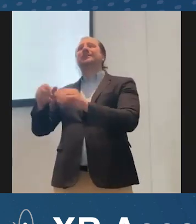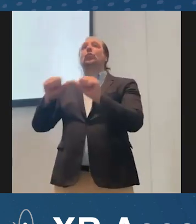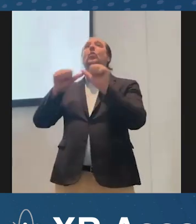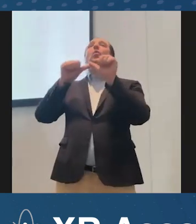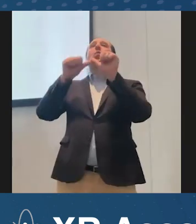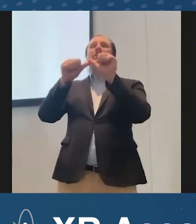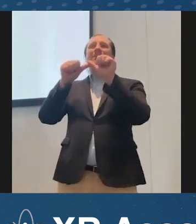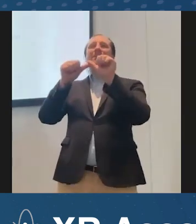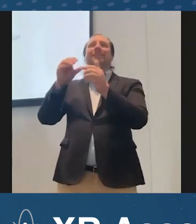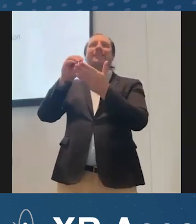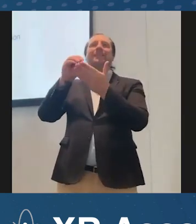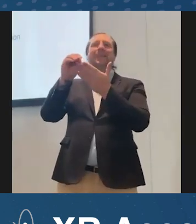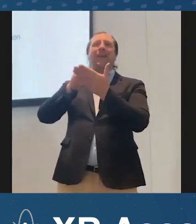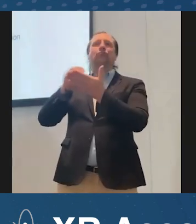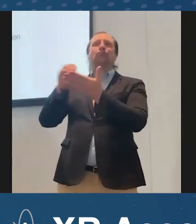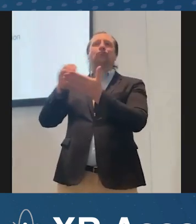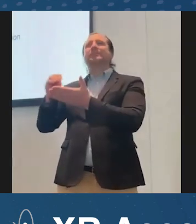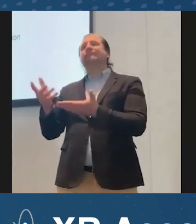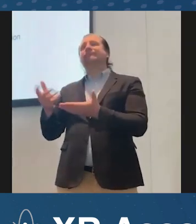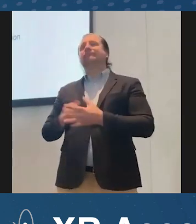consistently submit entries.